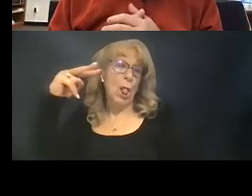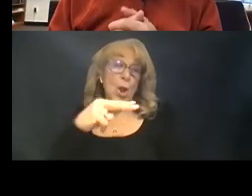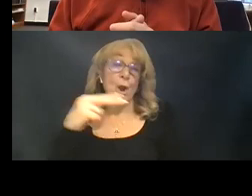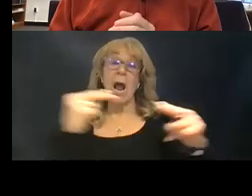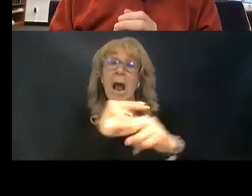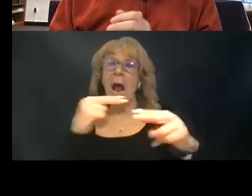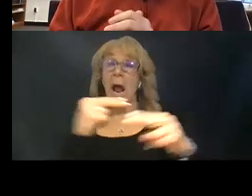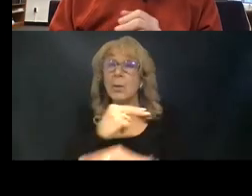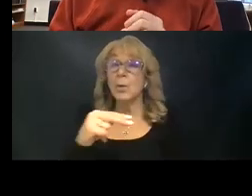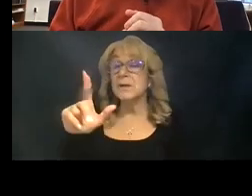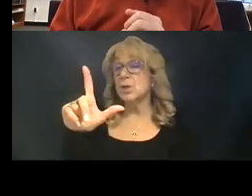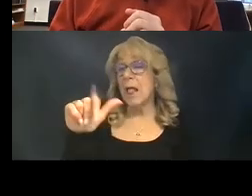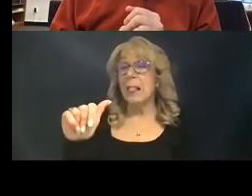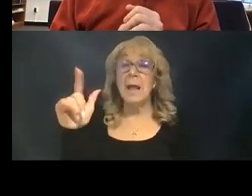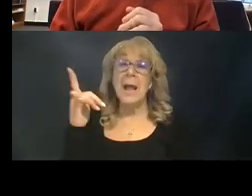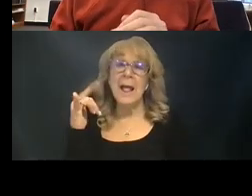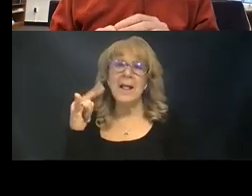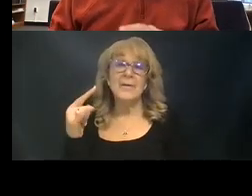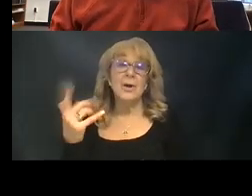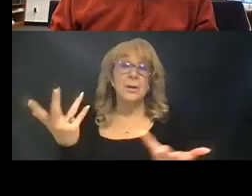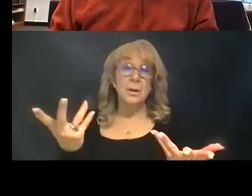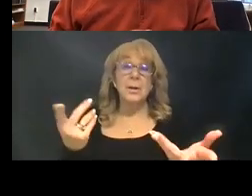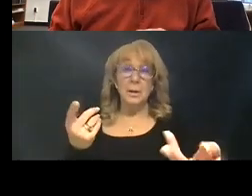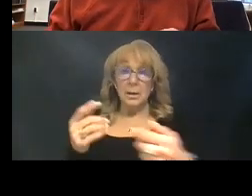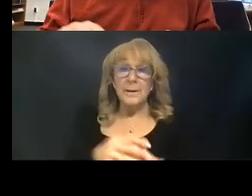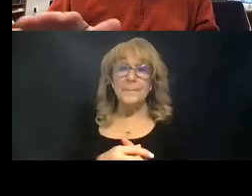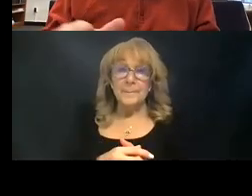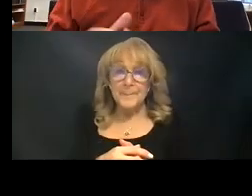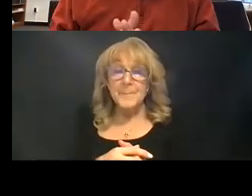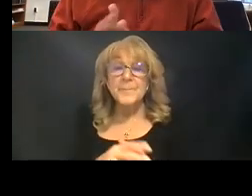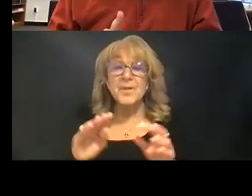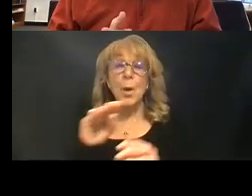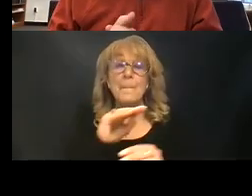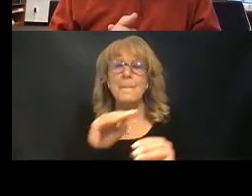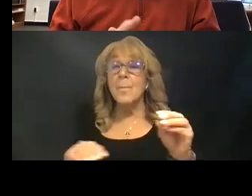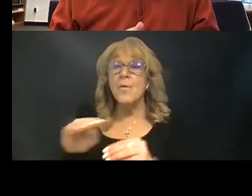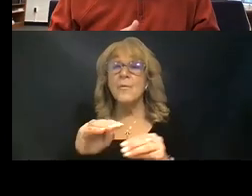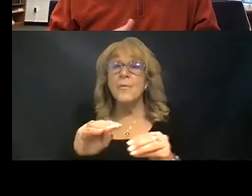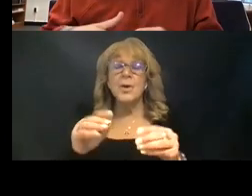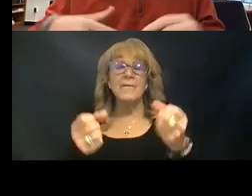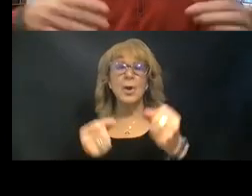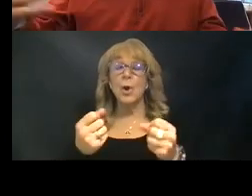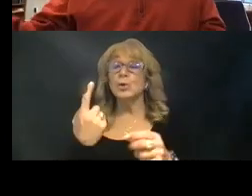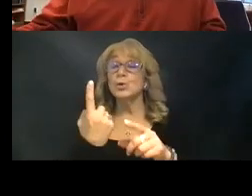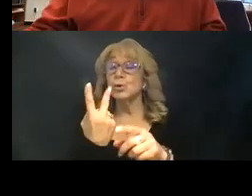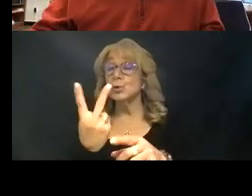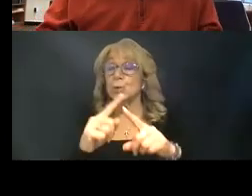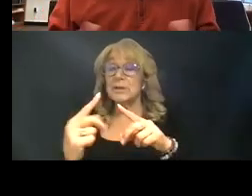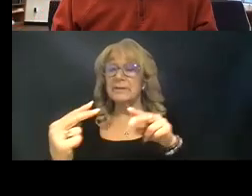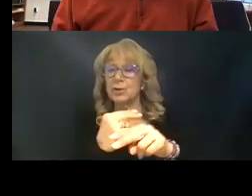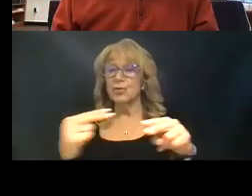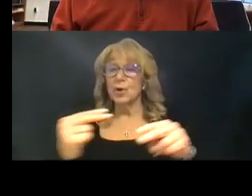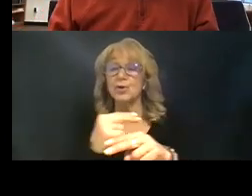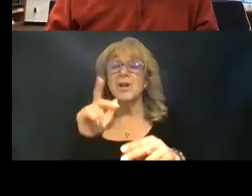Los Angeles when they're free of a traffic jam. And you see the motion of the cars in two directions. You would call this a flow